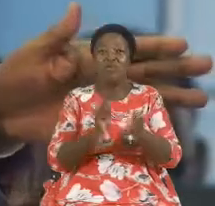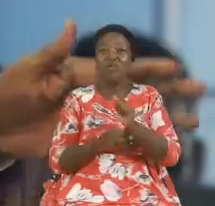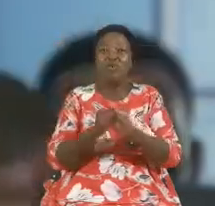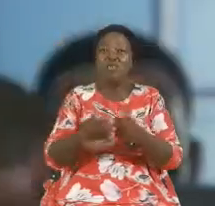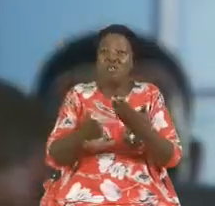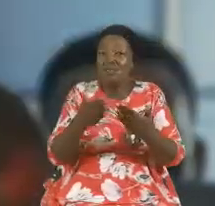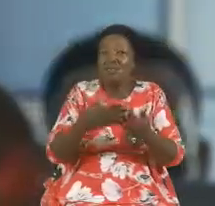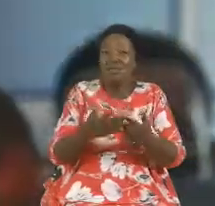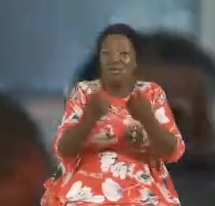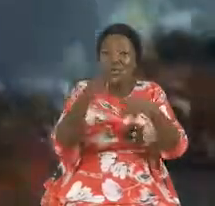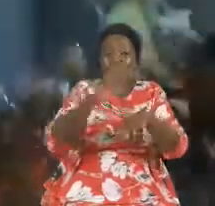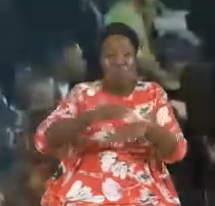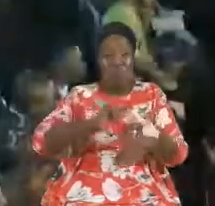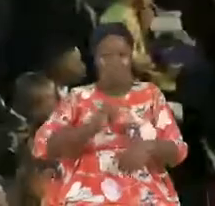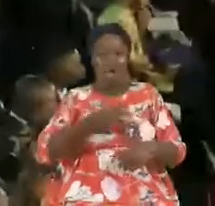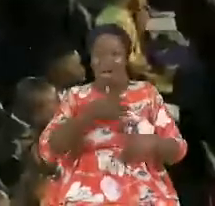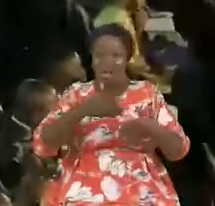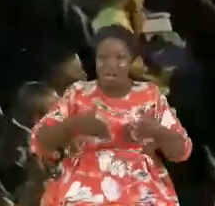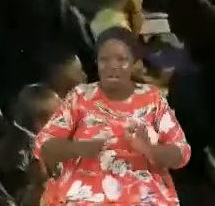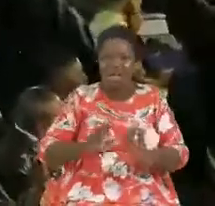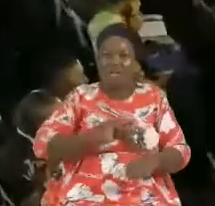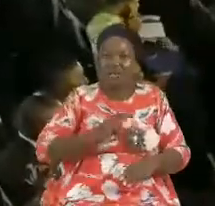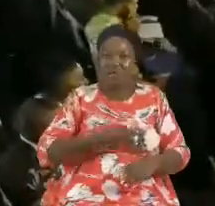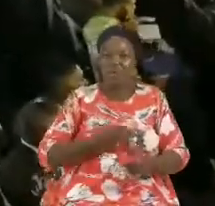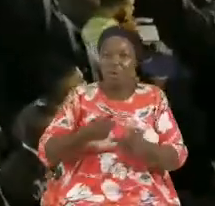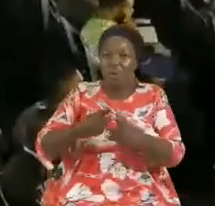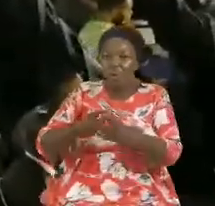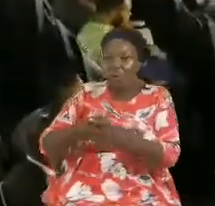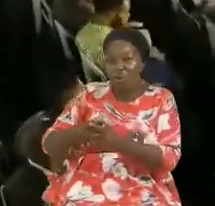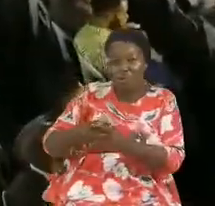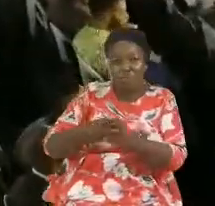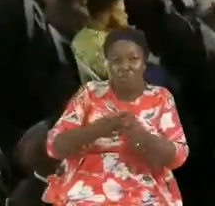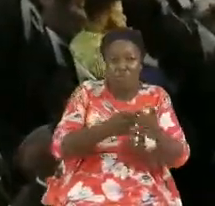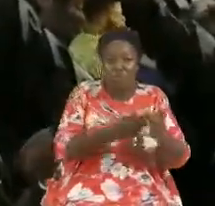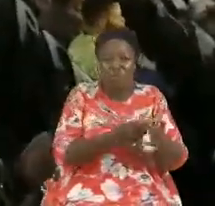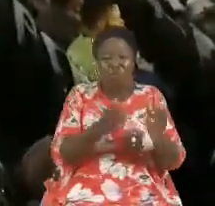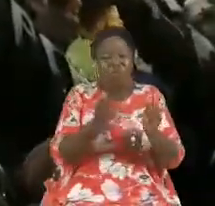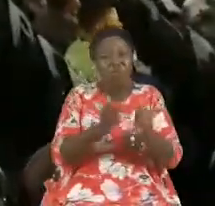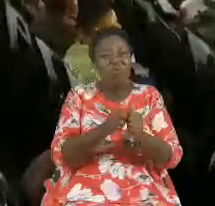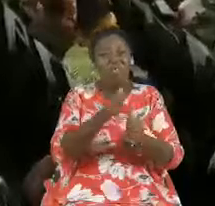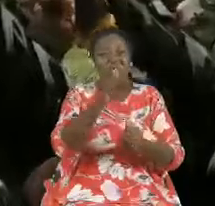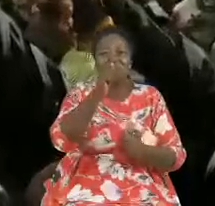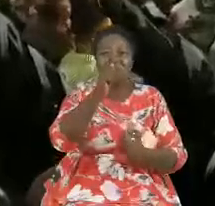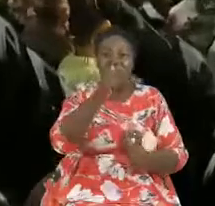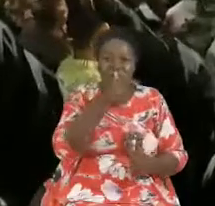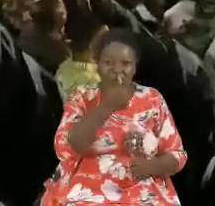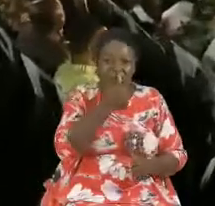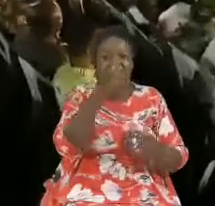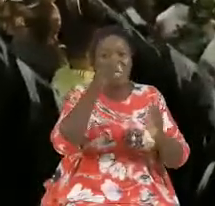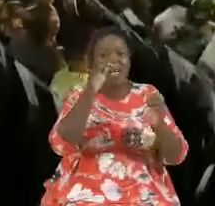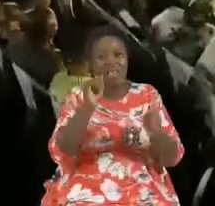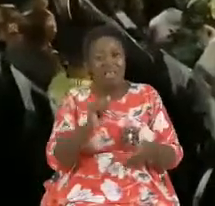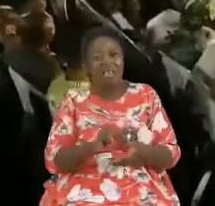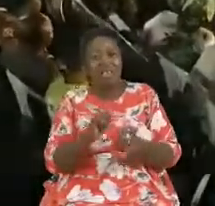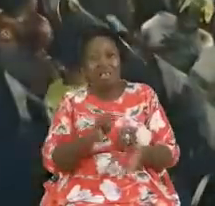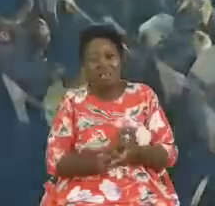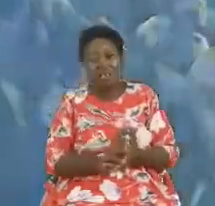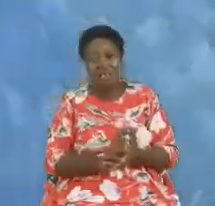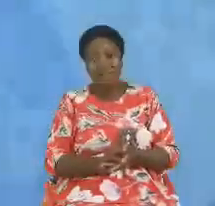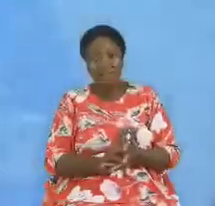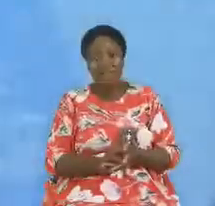weight and the sin which does so easily beset us, and let us run